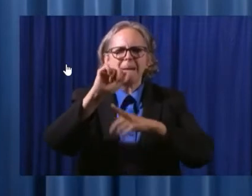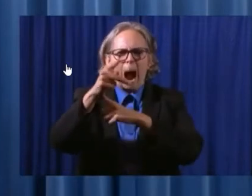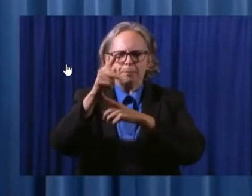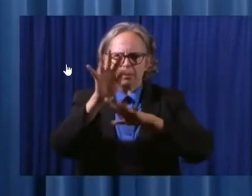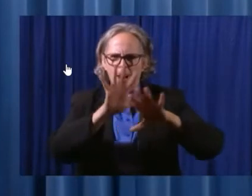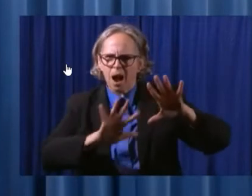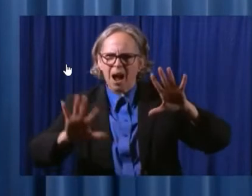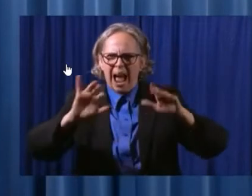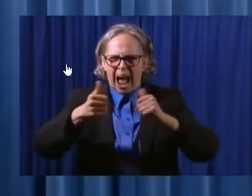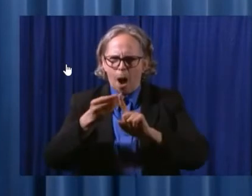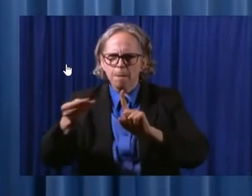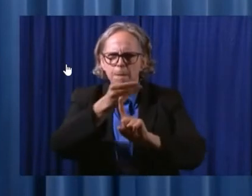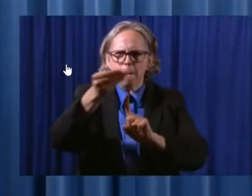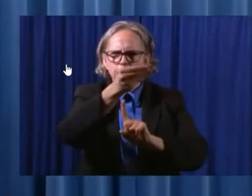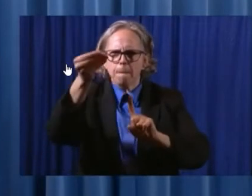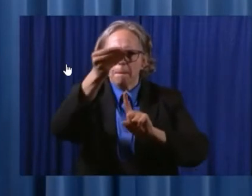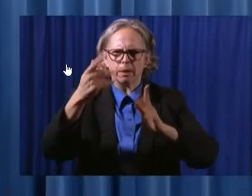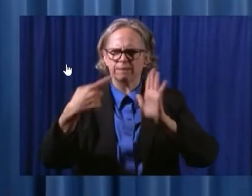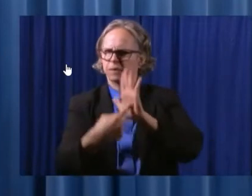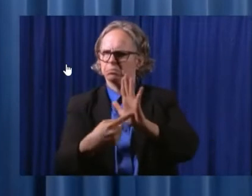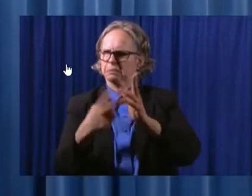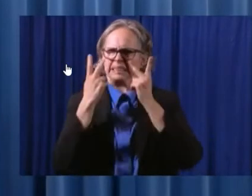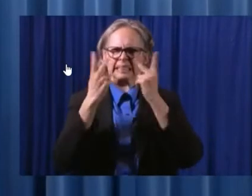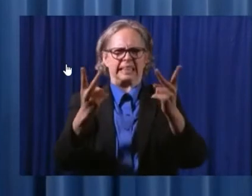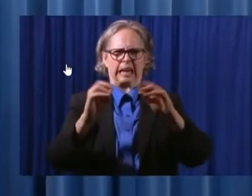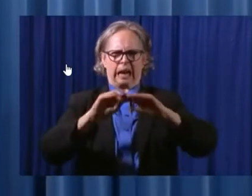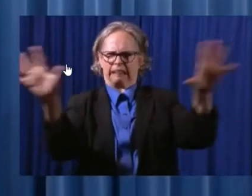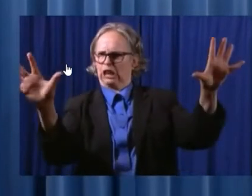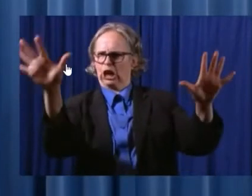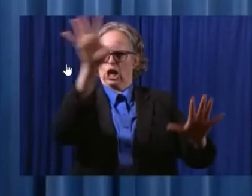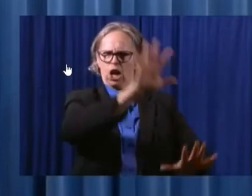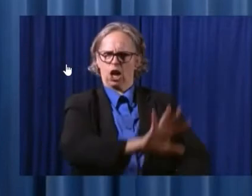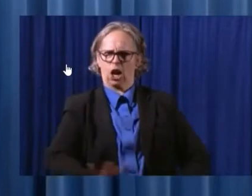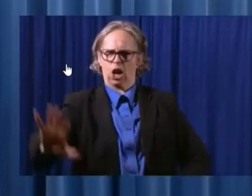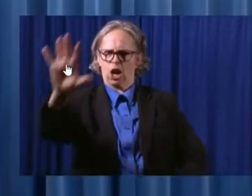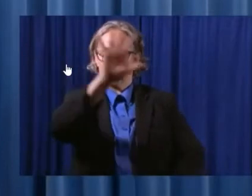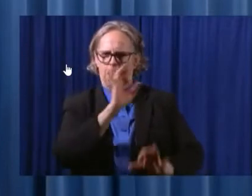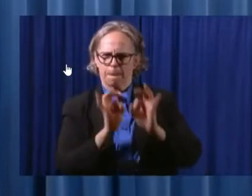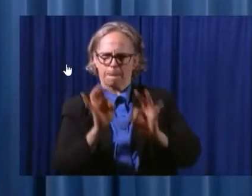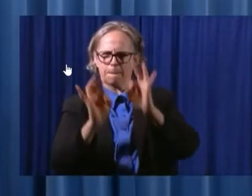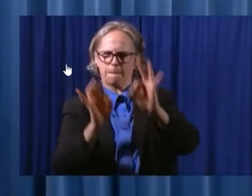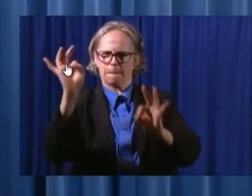spreading. And this is anecdotal, and we're going to continue to